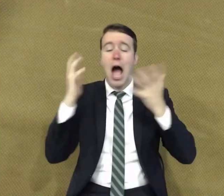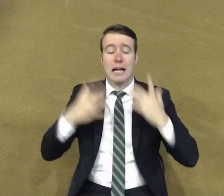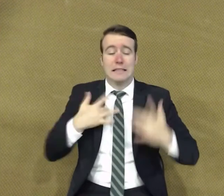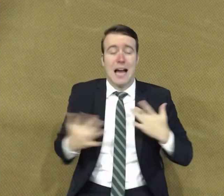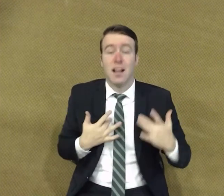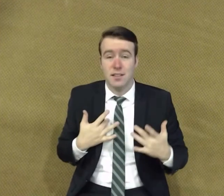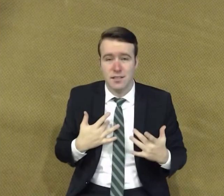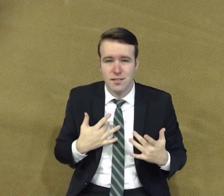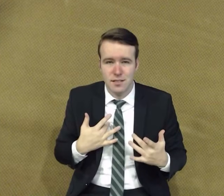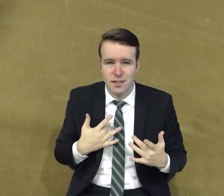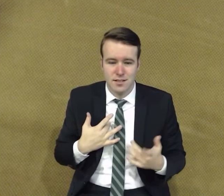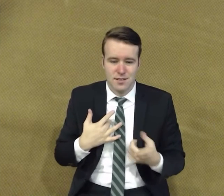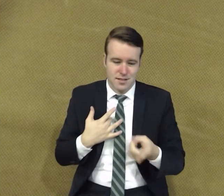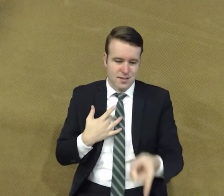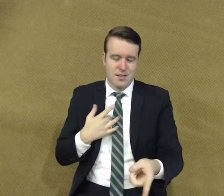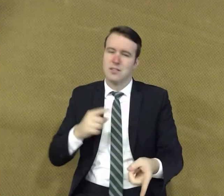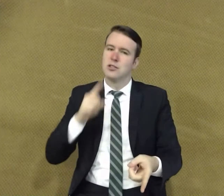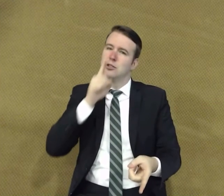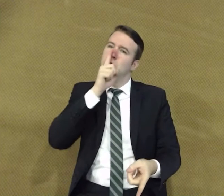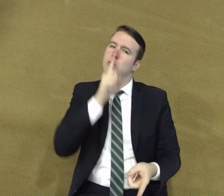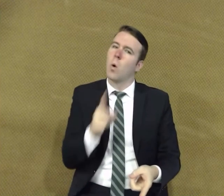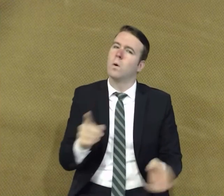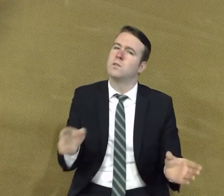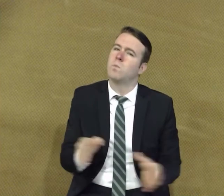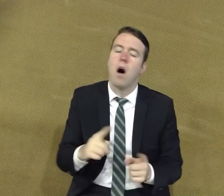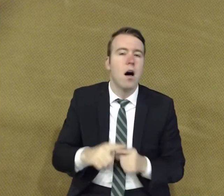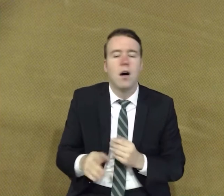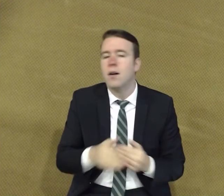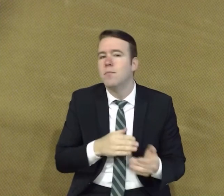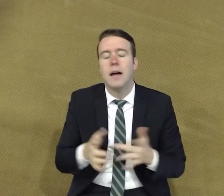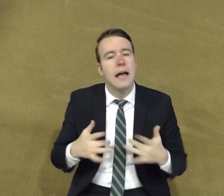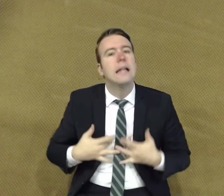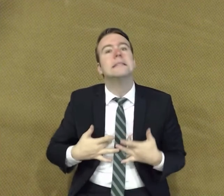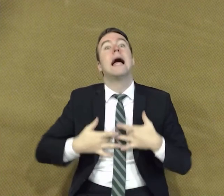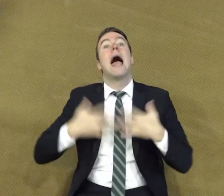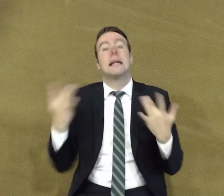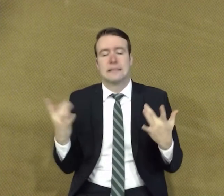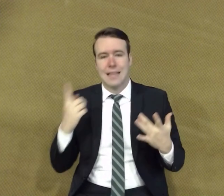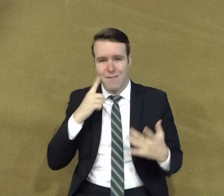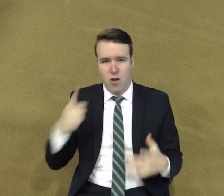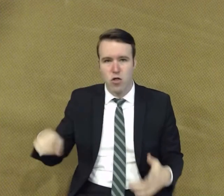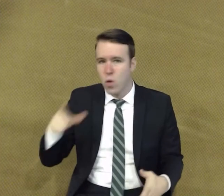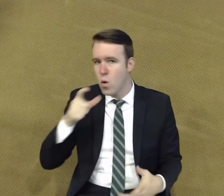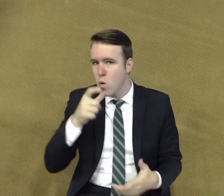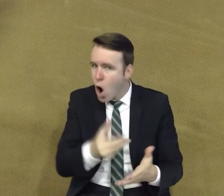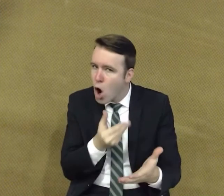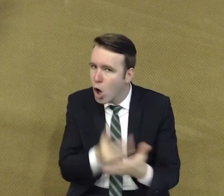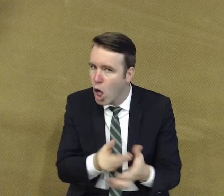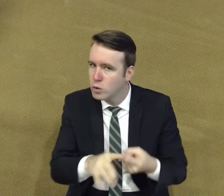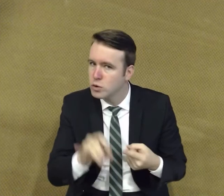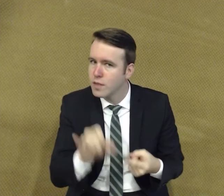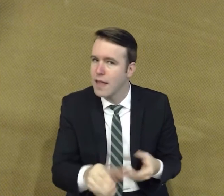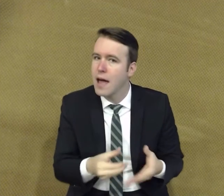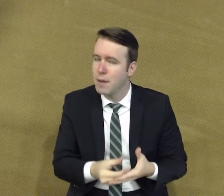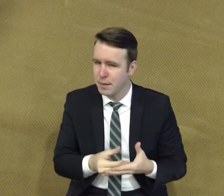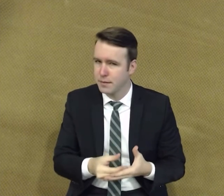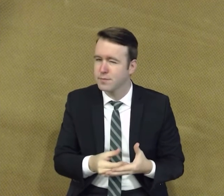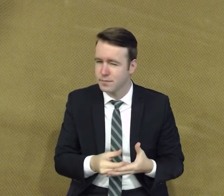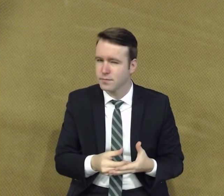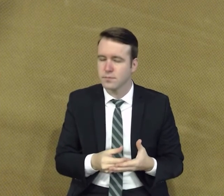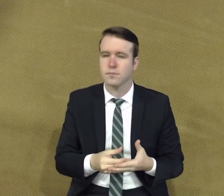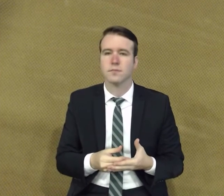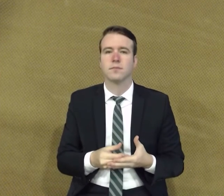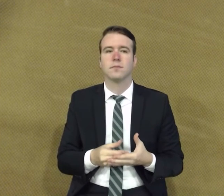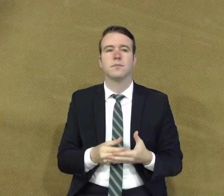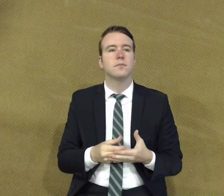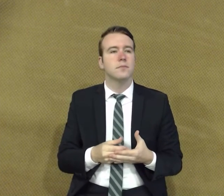hollering at something that is so small. But it is ecstasy for those who are close to that baby.